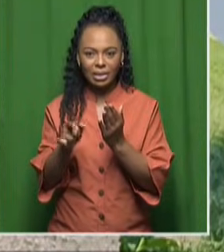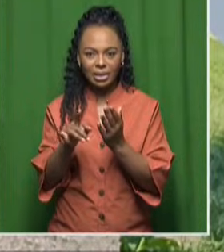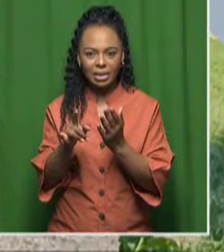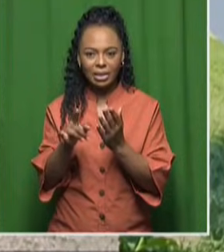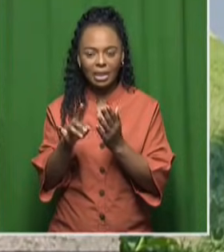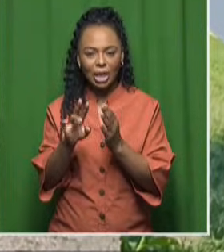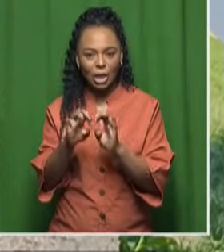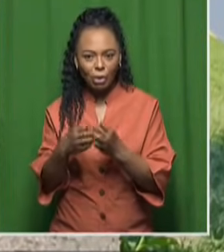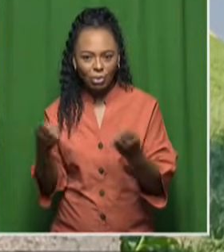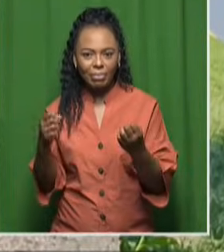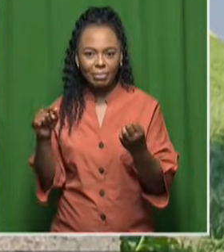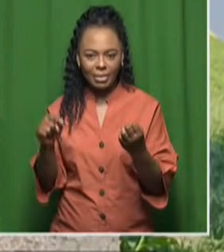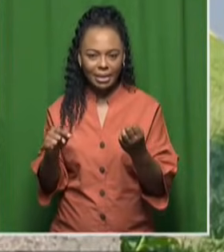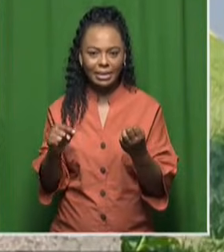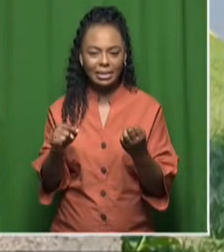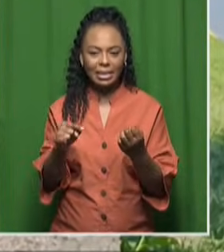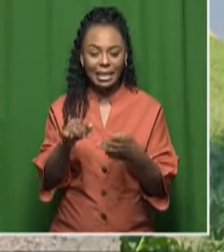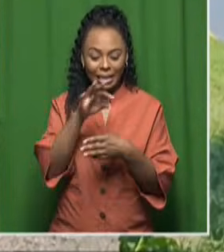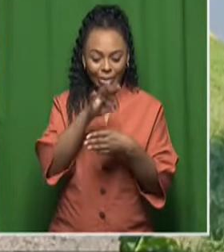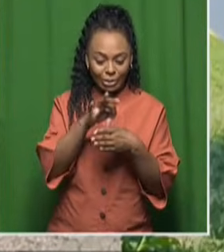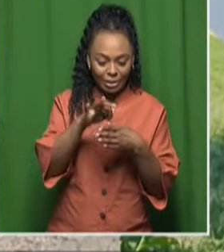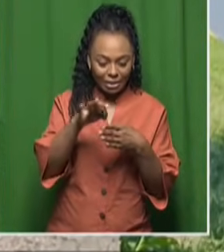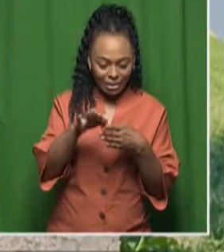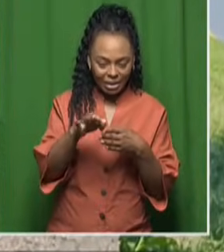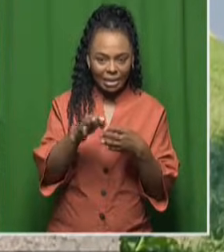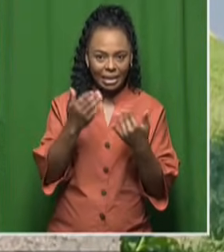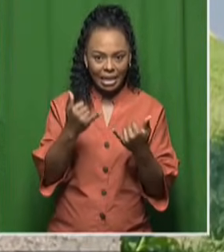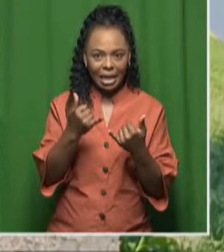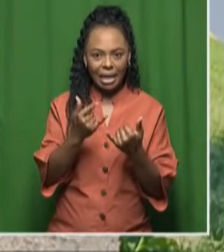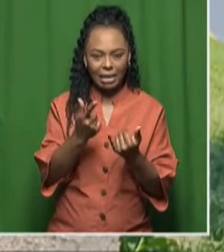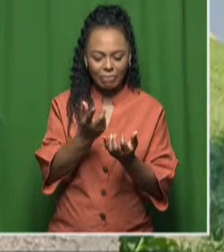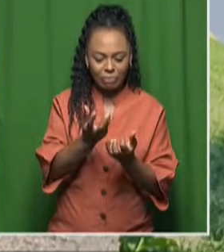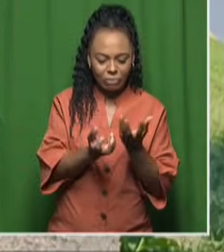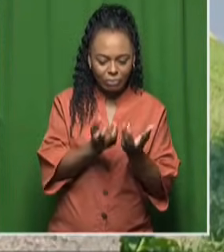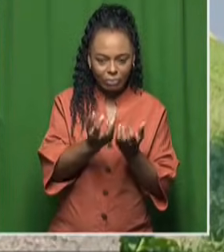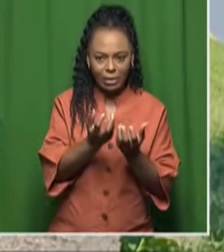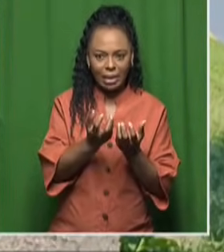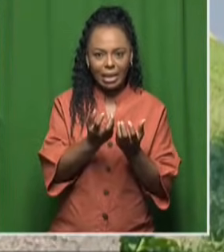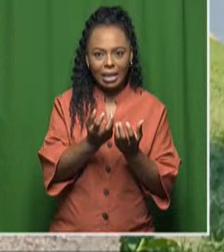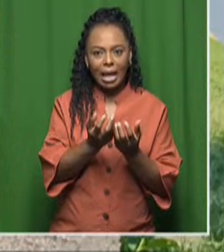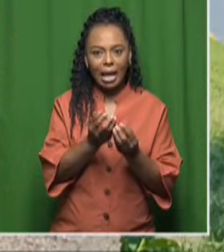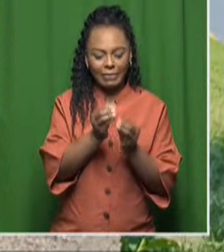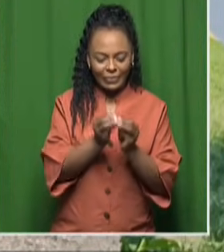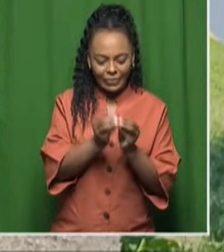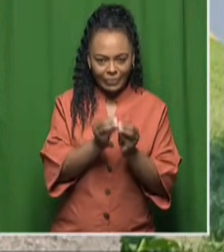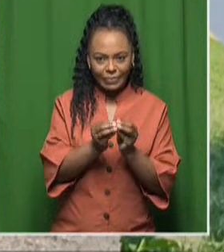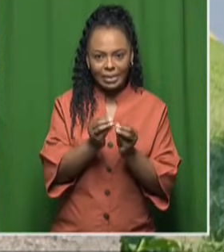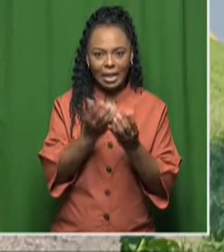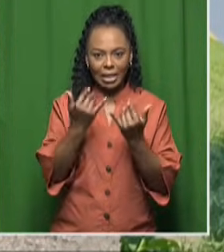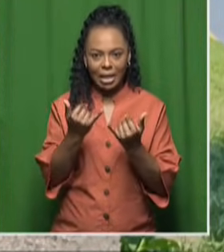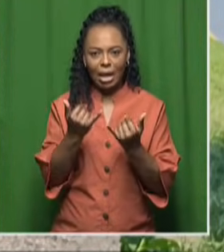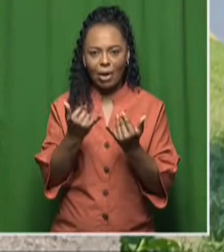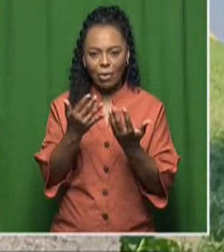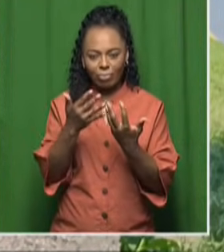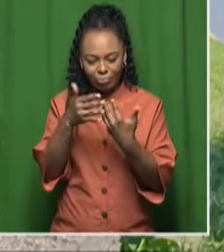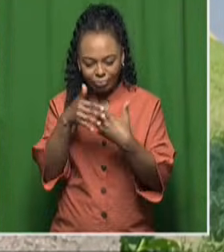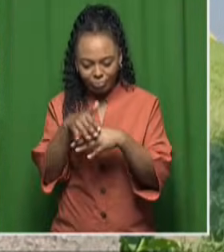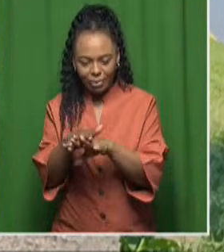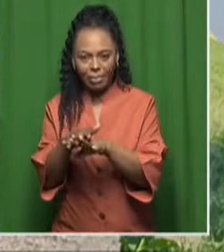is pressed, we have a crude. So that crude we then treat it, and then it becomes clear. That clear crude can then